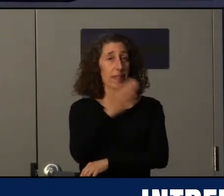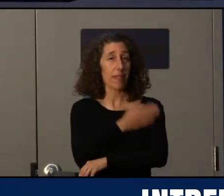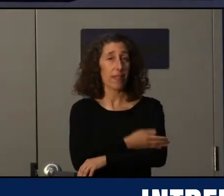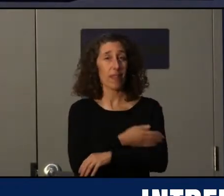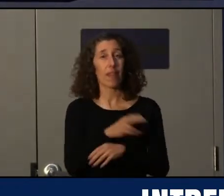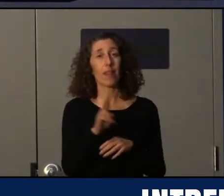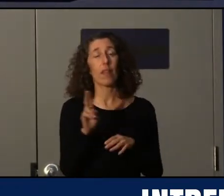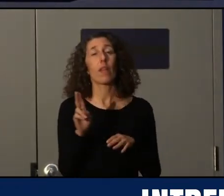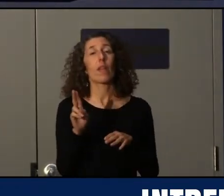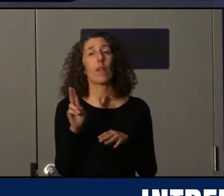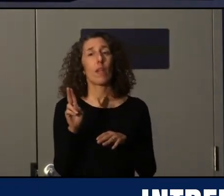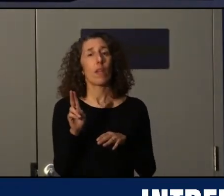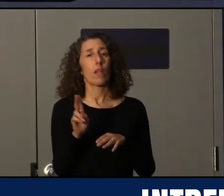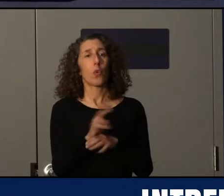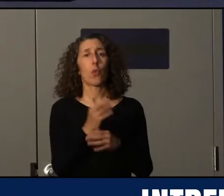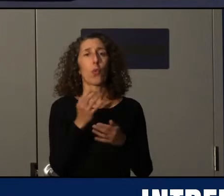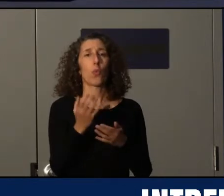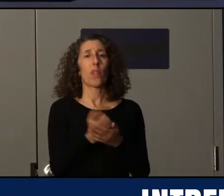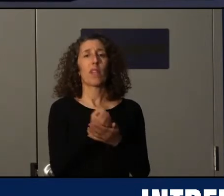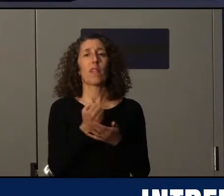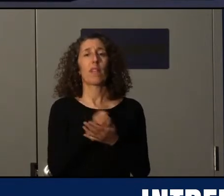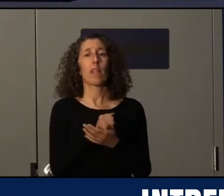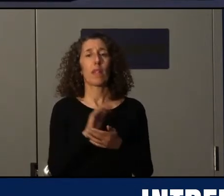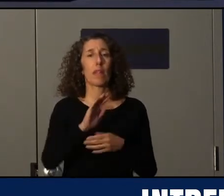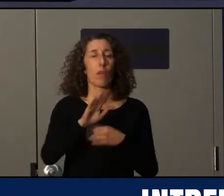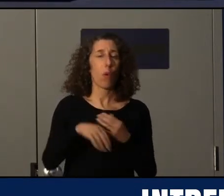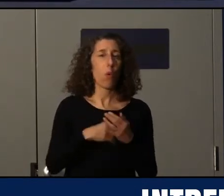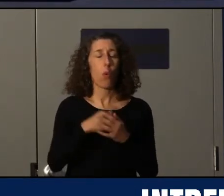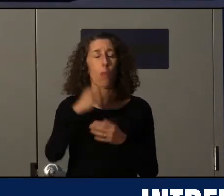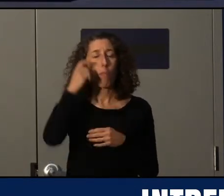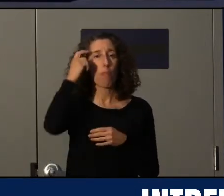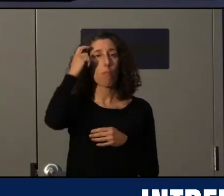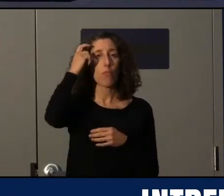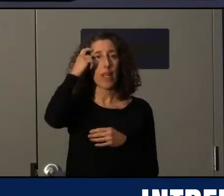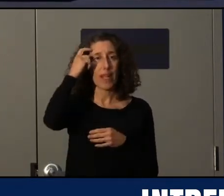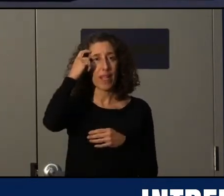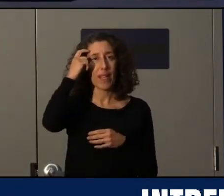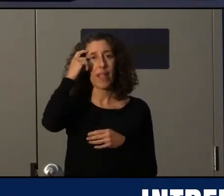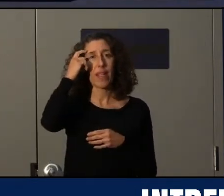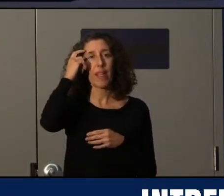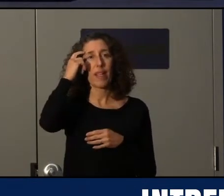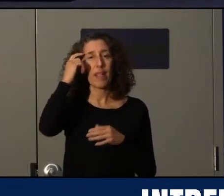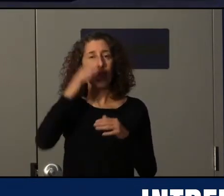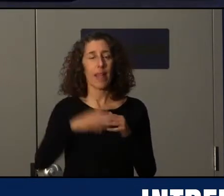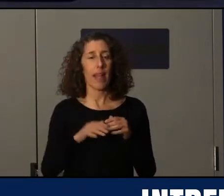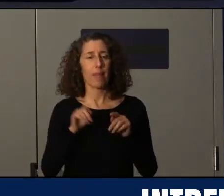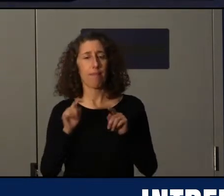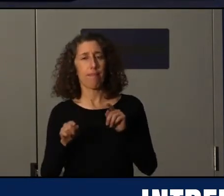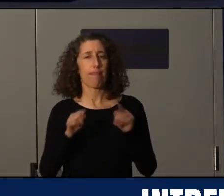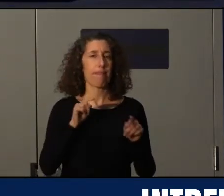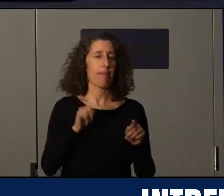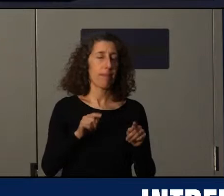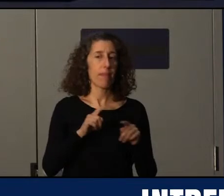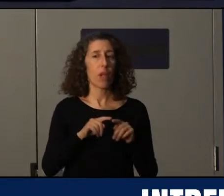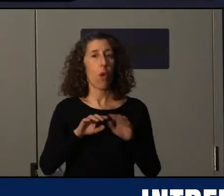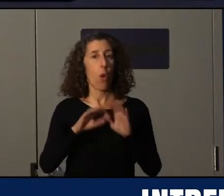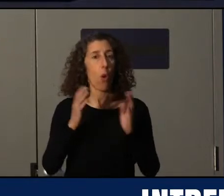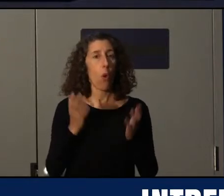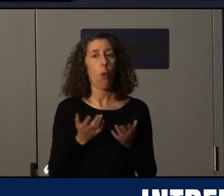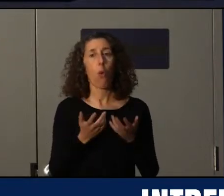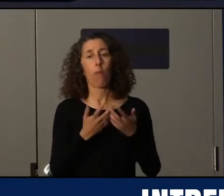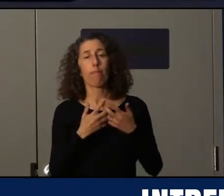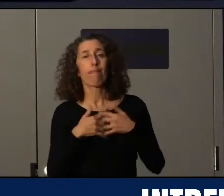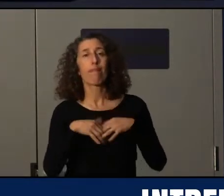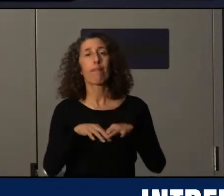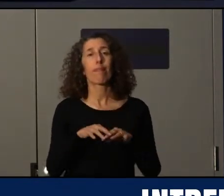people to be well-rounded and be able to express the things that are happening as humanity goes onward into